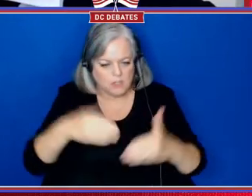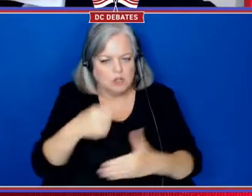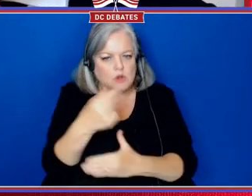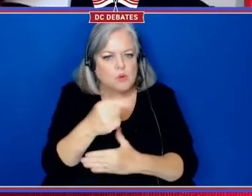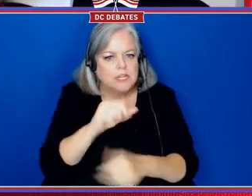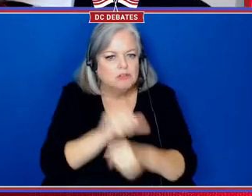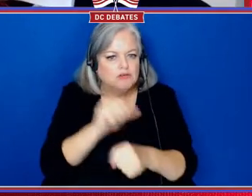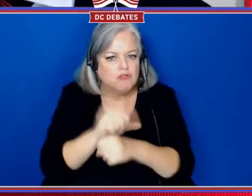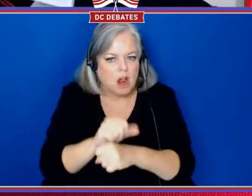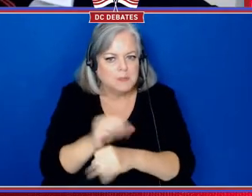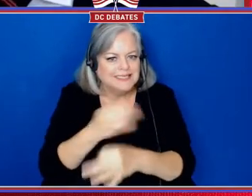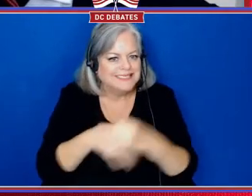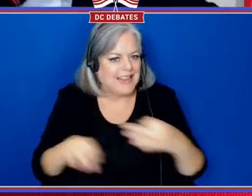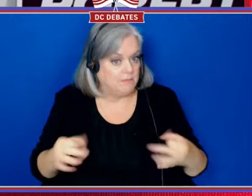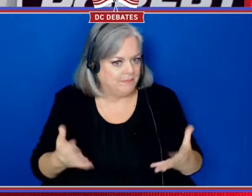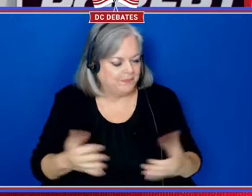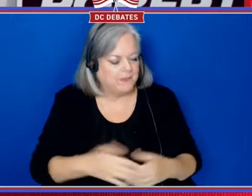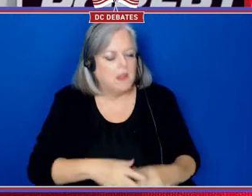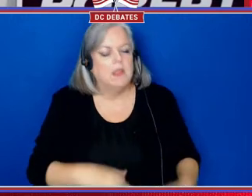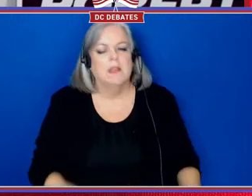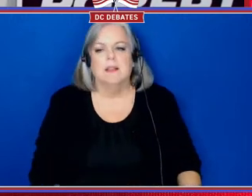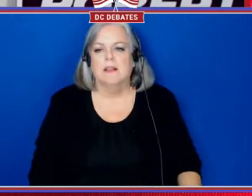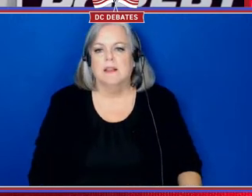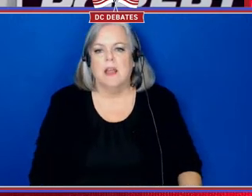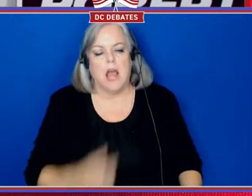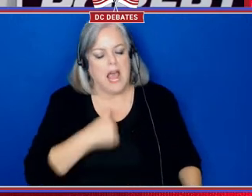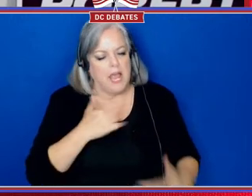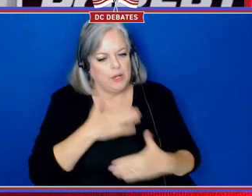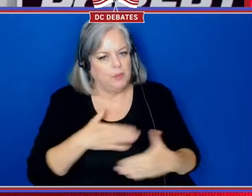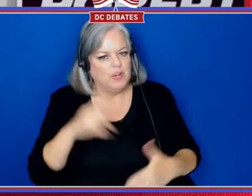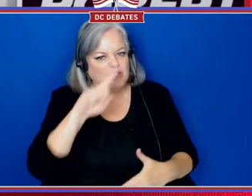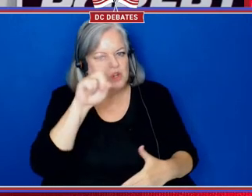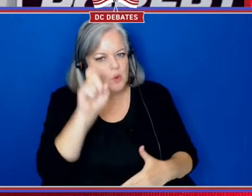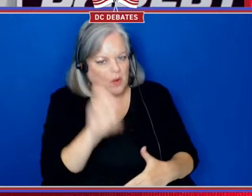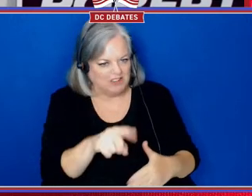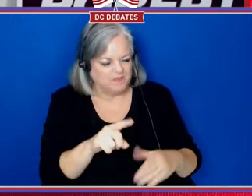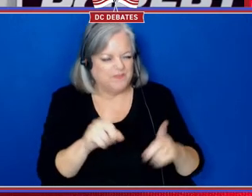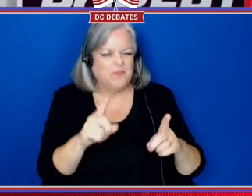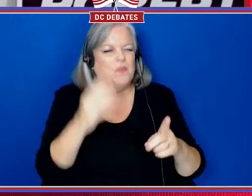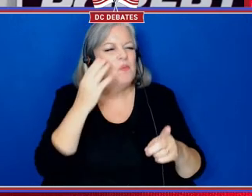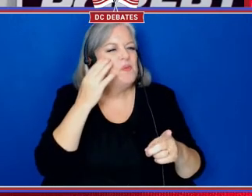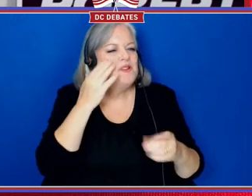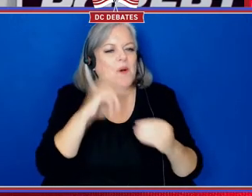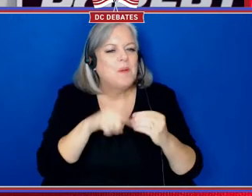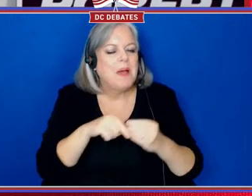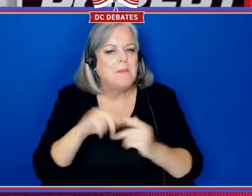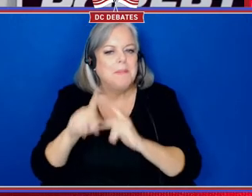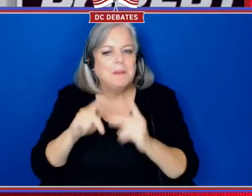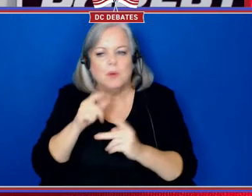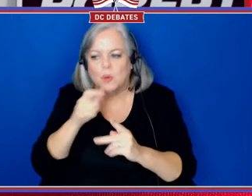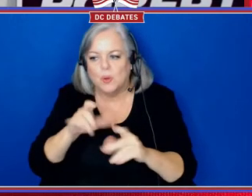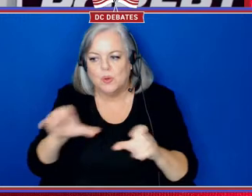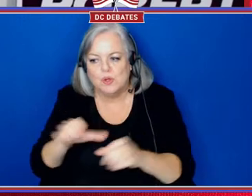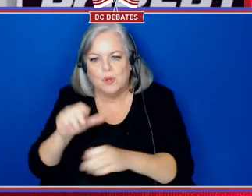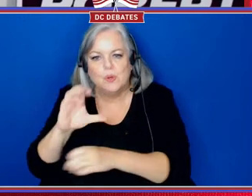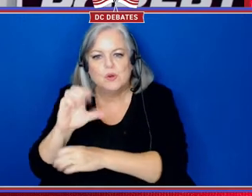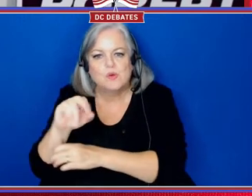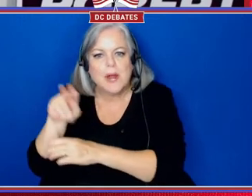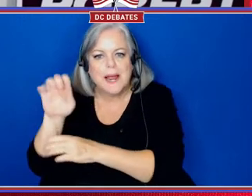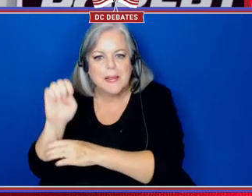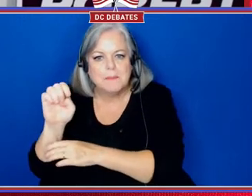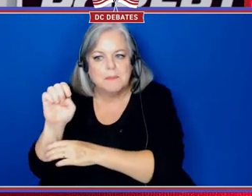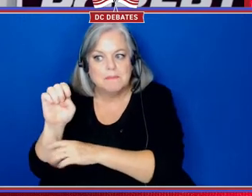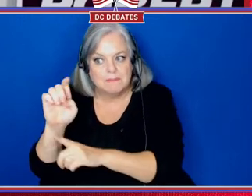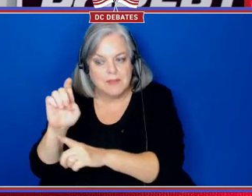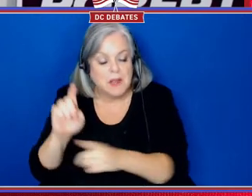I appreciate the question. Here's what we know about people who commit violent crime. The vast majority of people with good paying careers are not